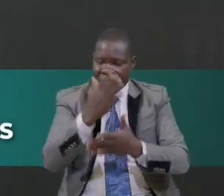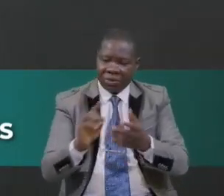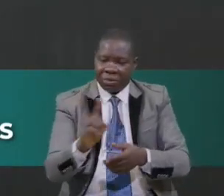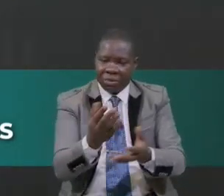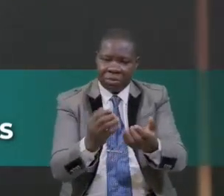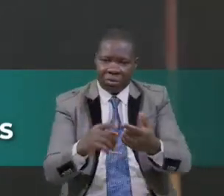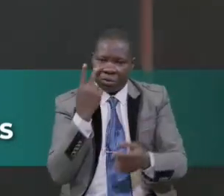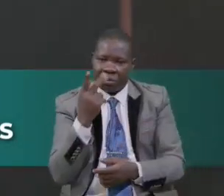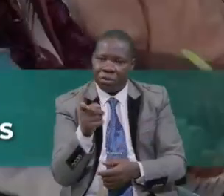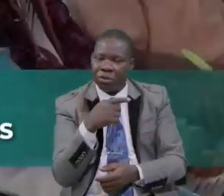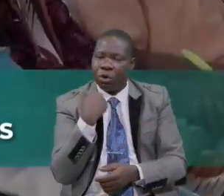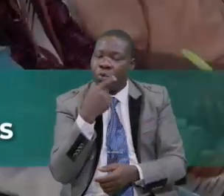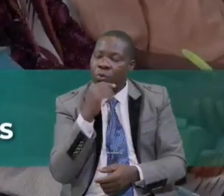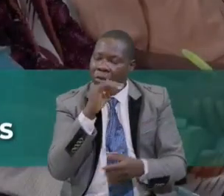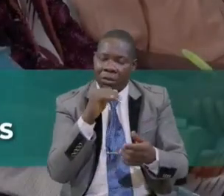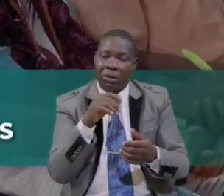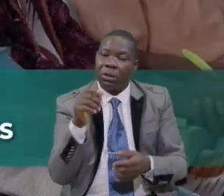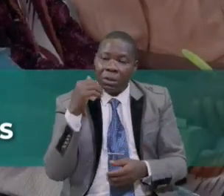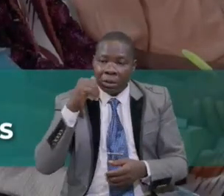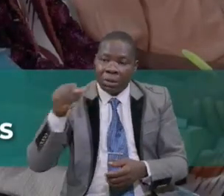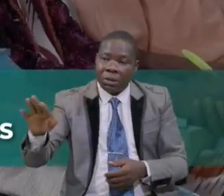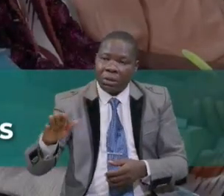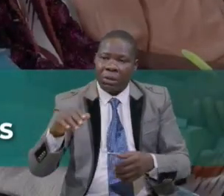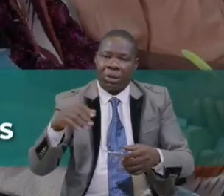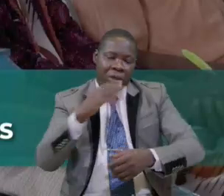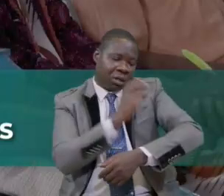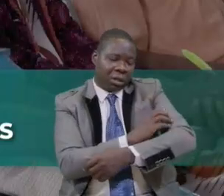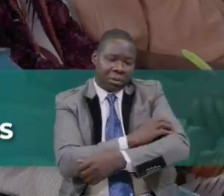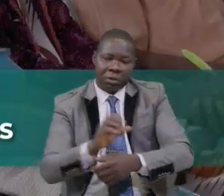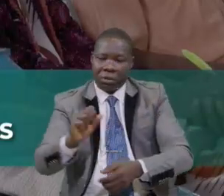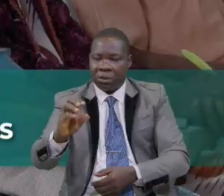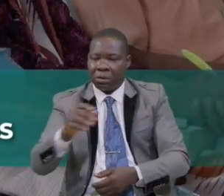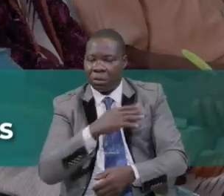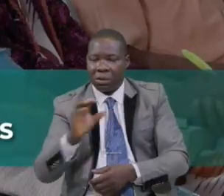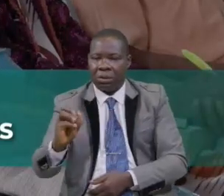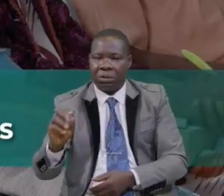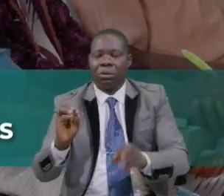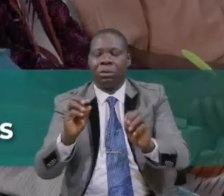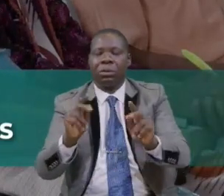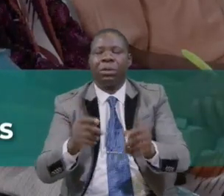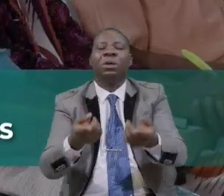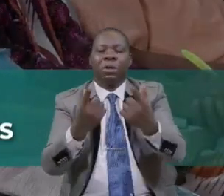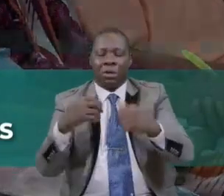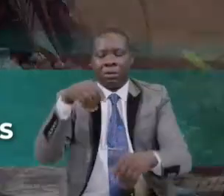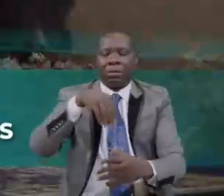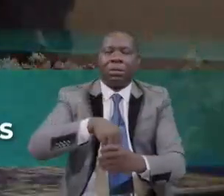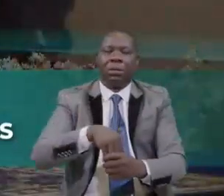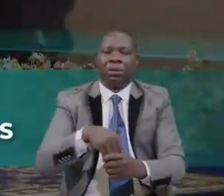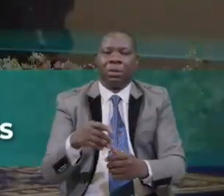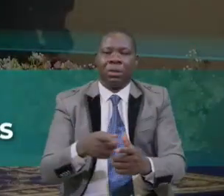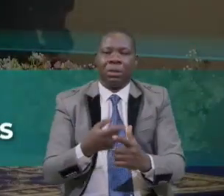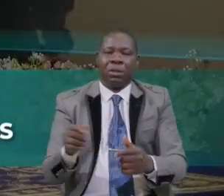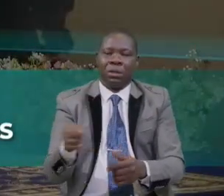he? Captain so and so. Oh, come on in. And then he'll give